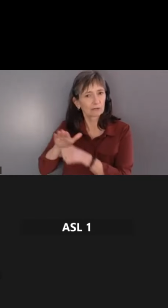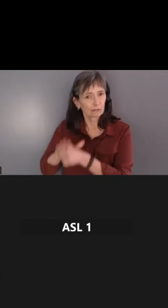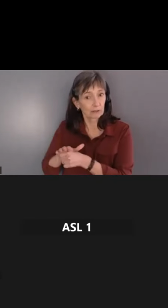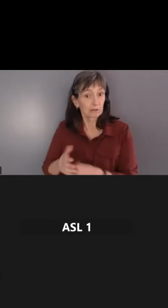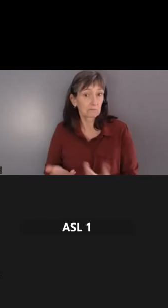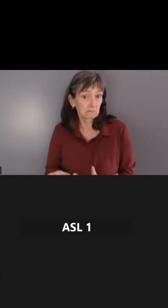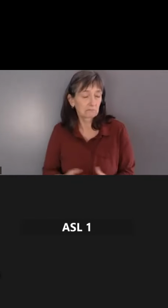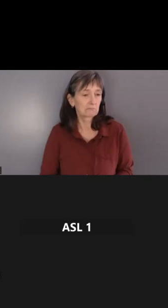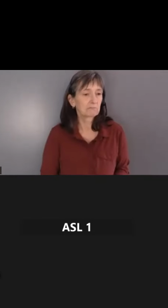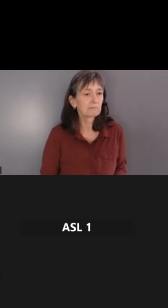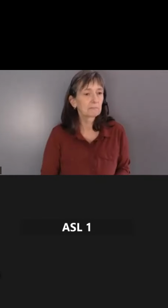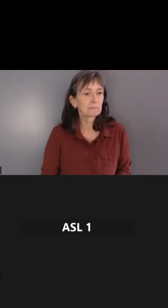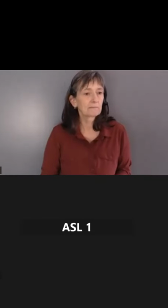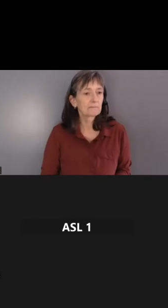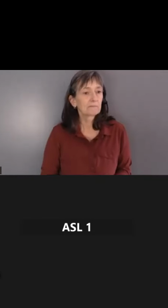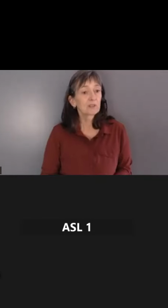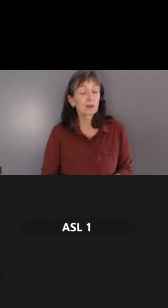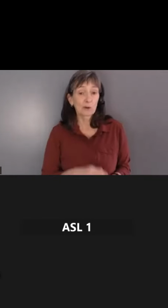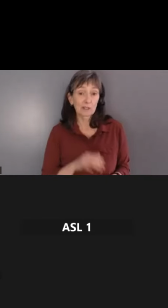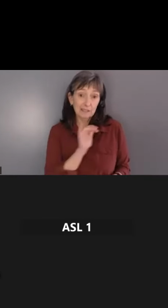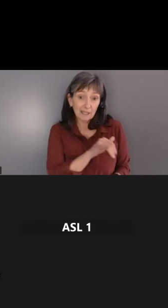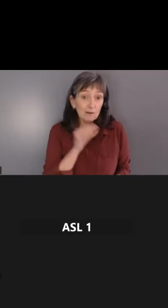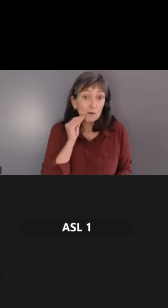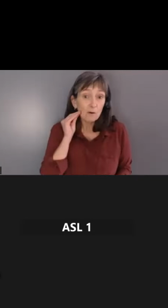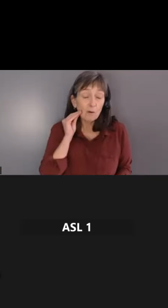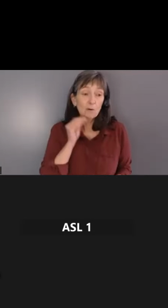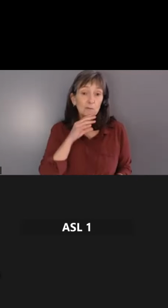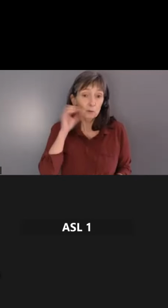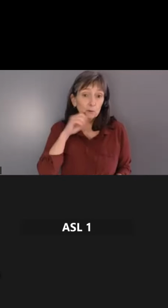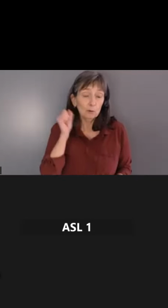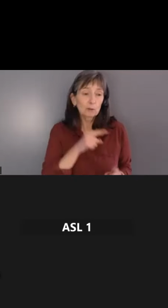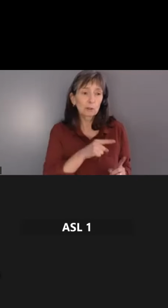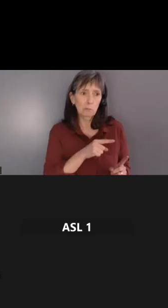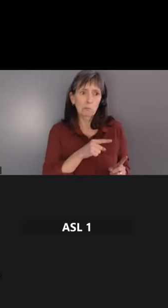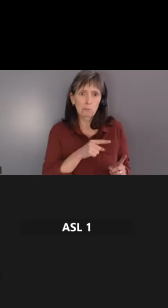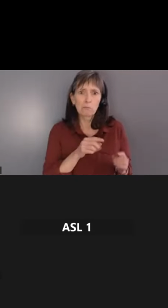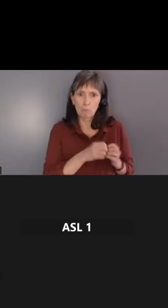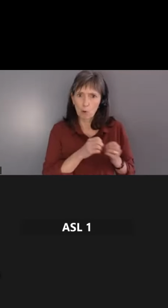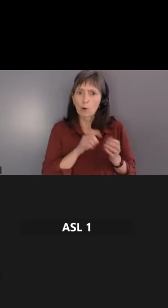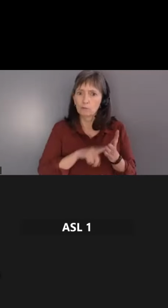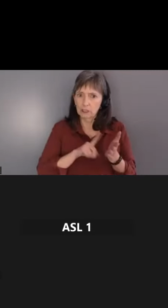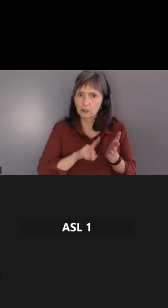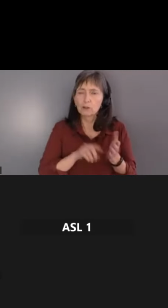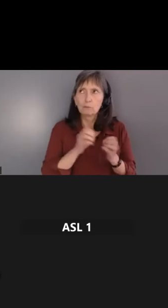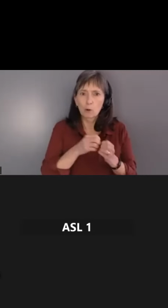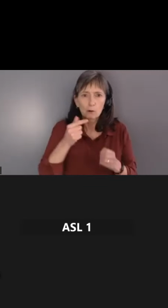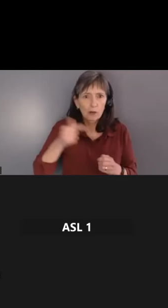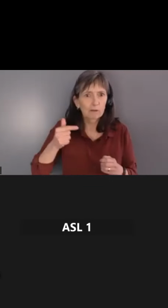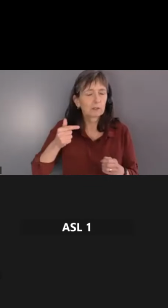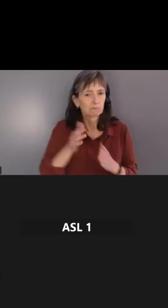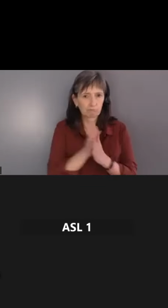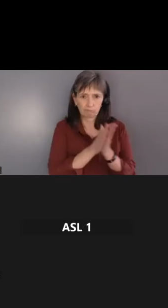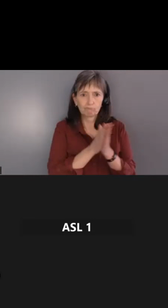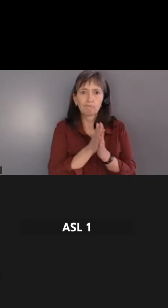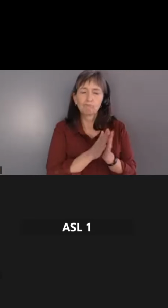overall idea of aging in place and its importance has been gaining attention among researchers and governments in recent years. So